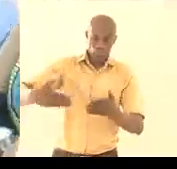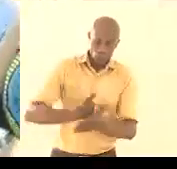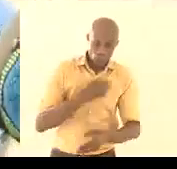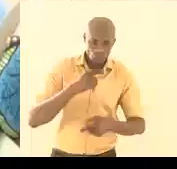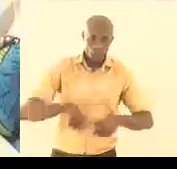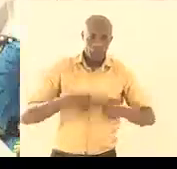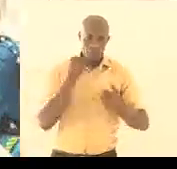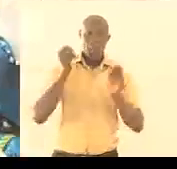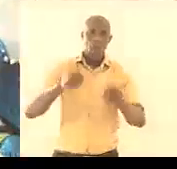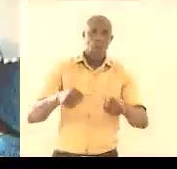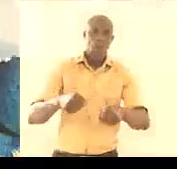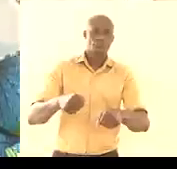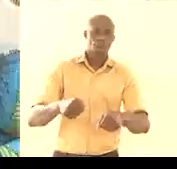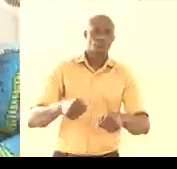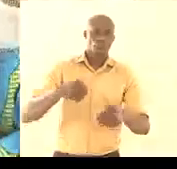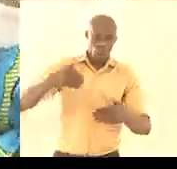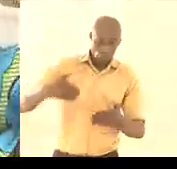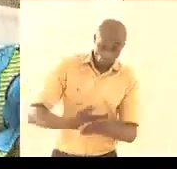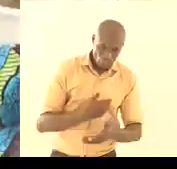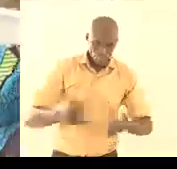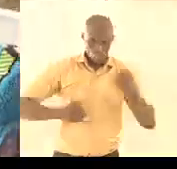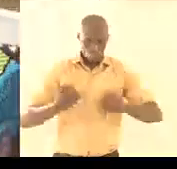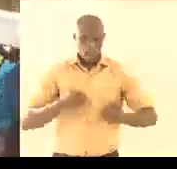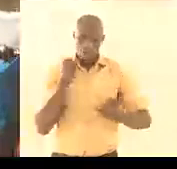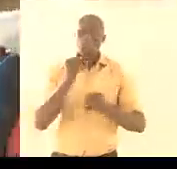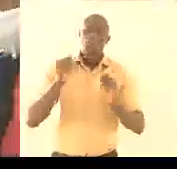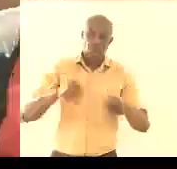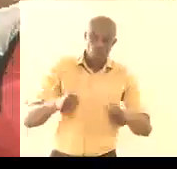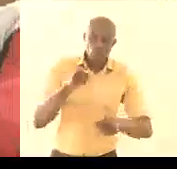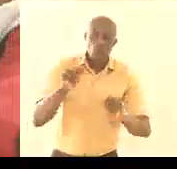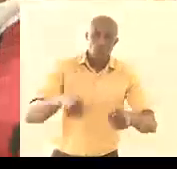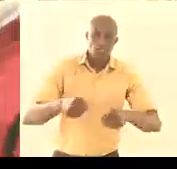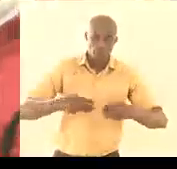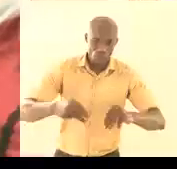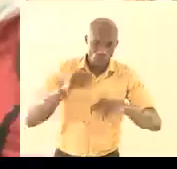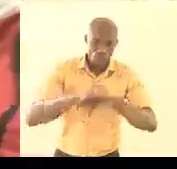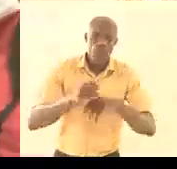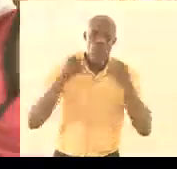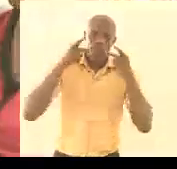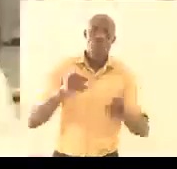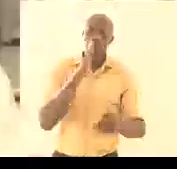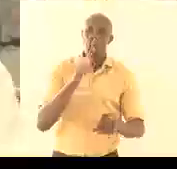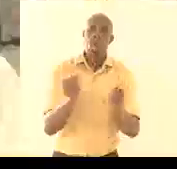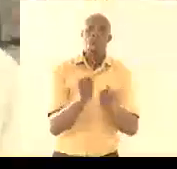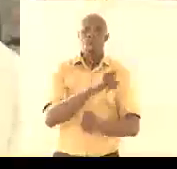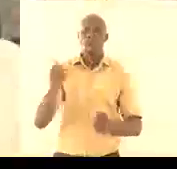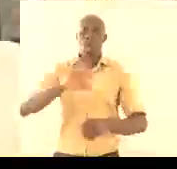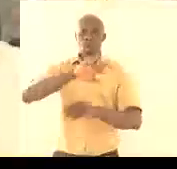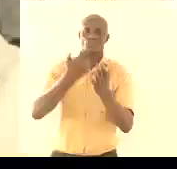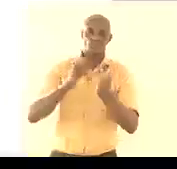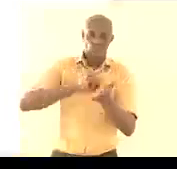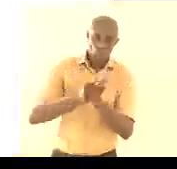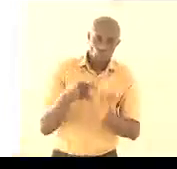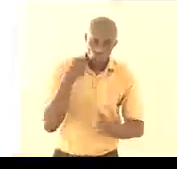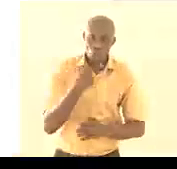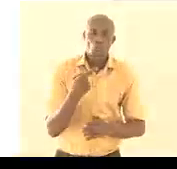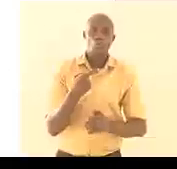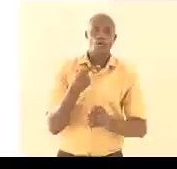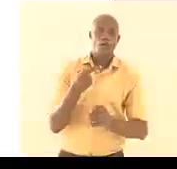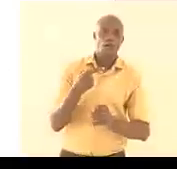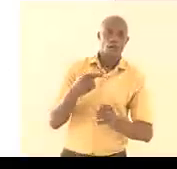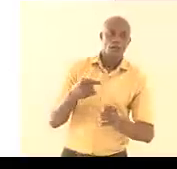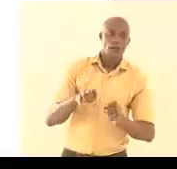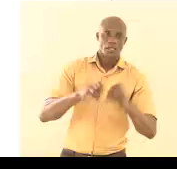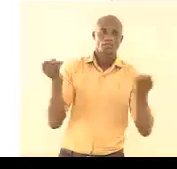A new humanity is possible. A new joy is possible for you. You can move on. Peace be with you. All those who are victims